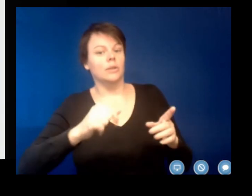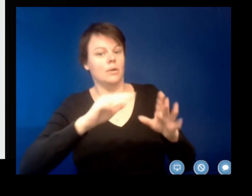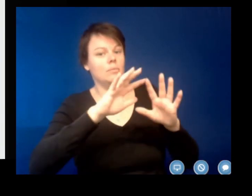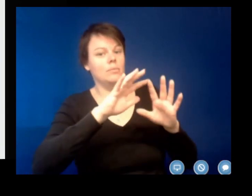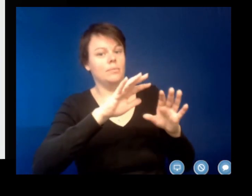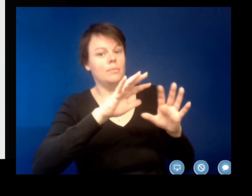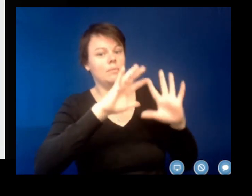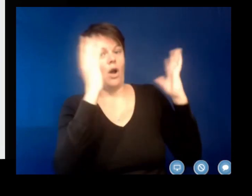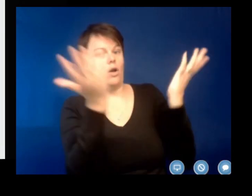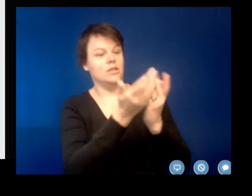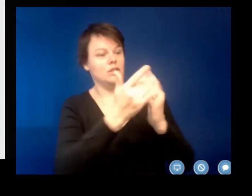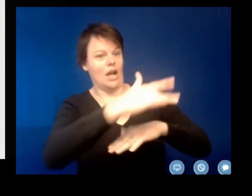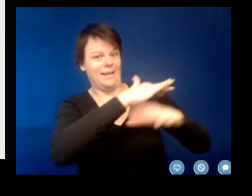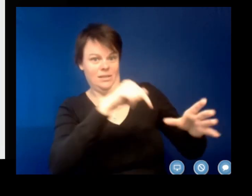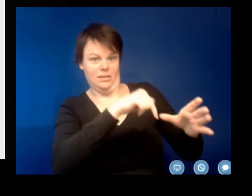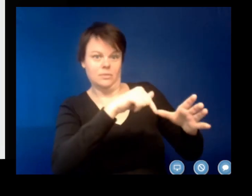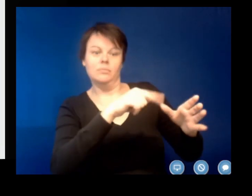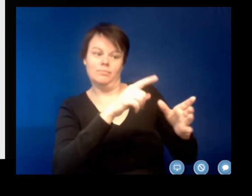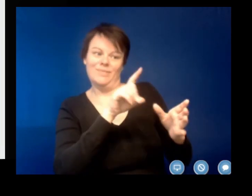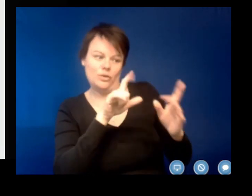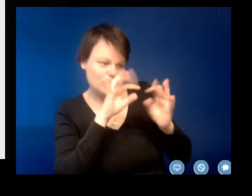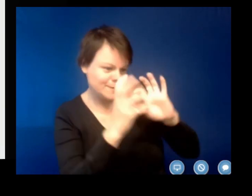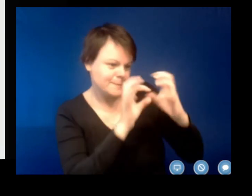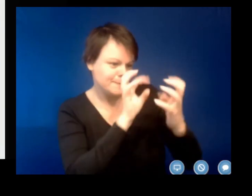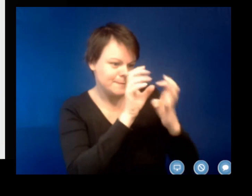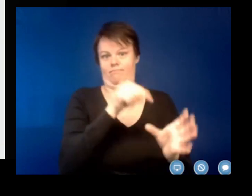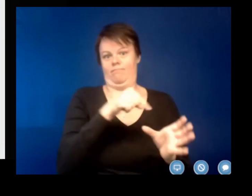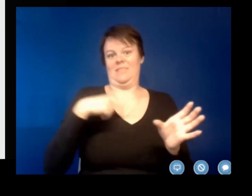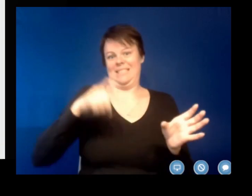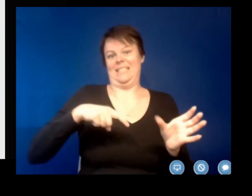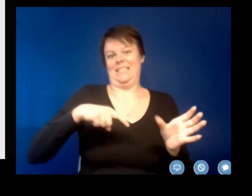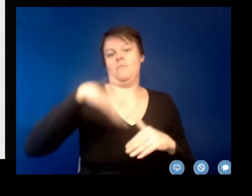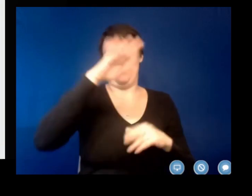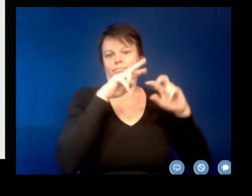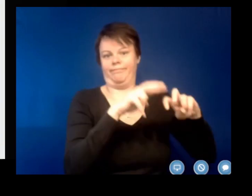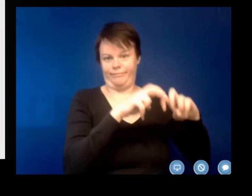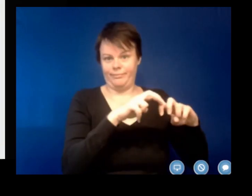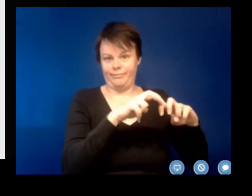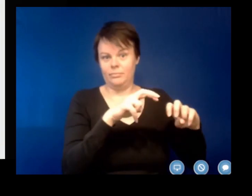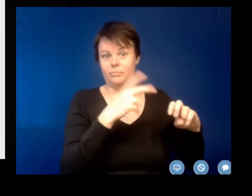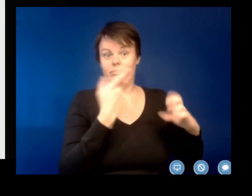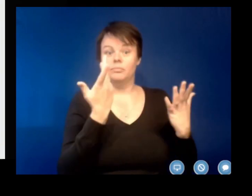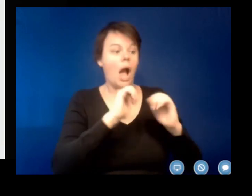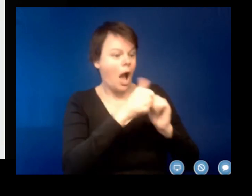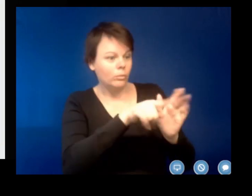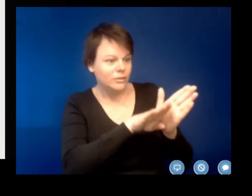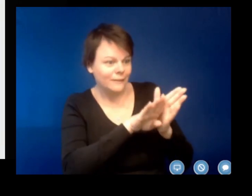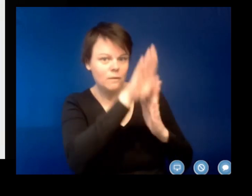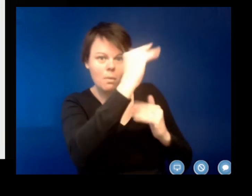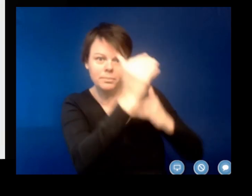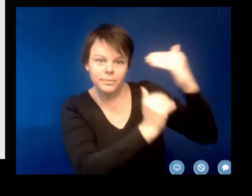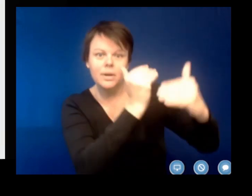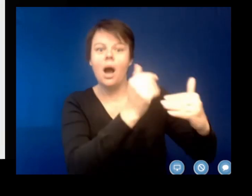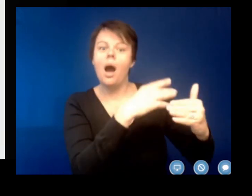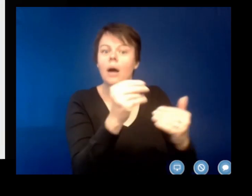in the OECD survey, but from my understanding, some of them would miss the